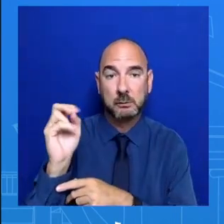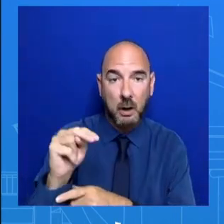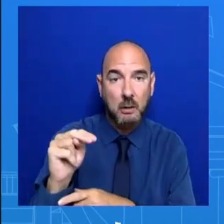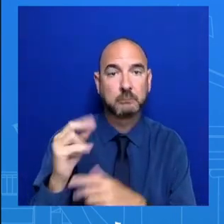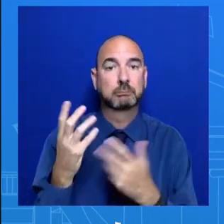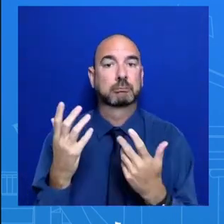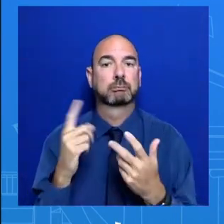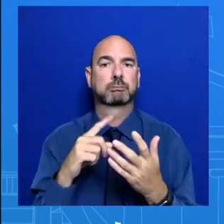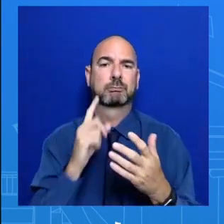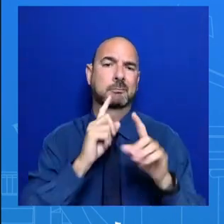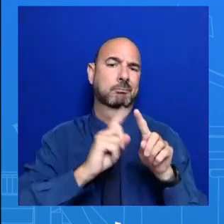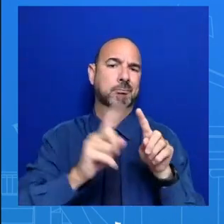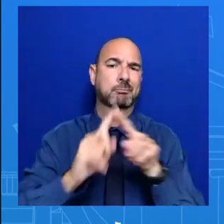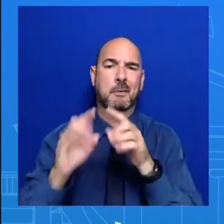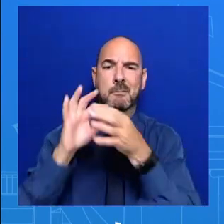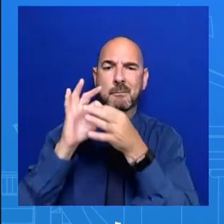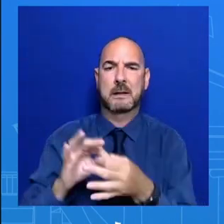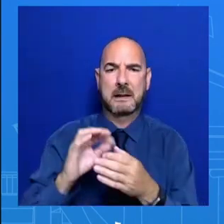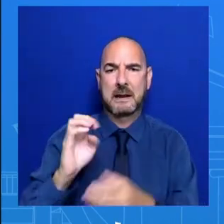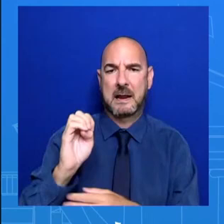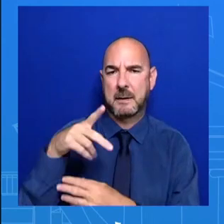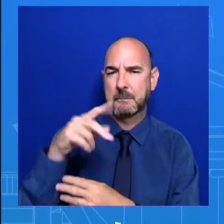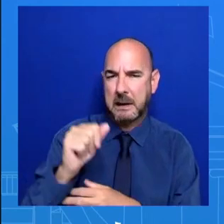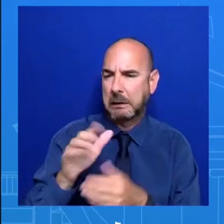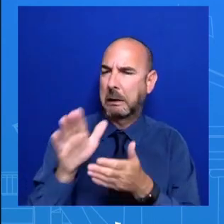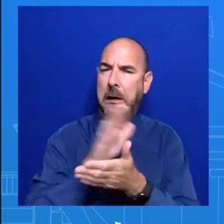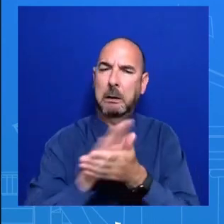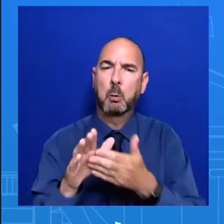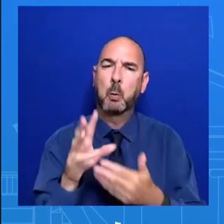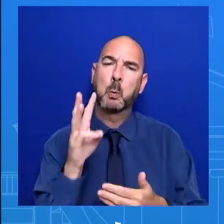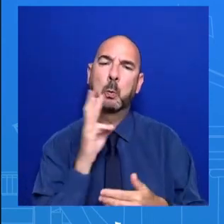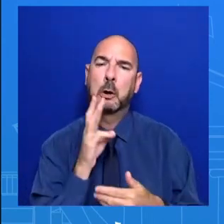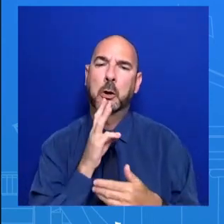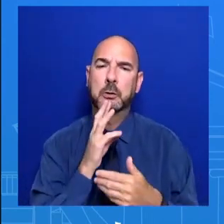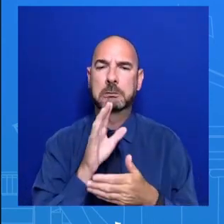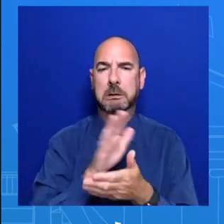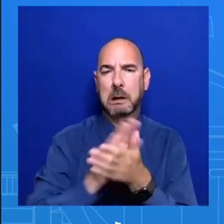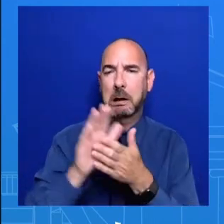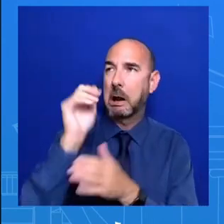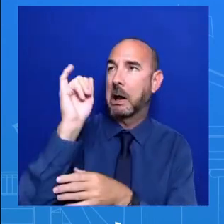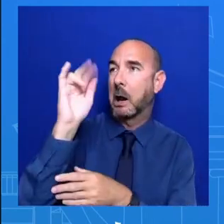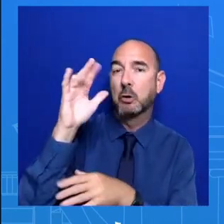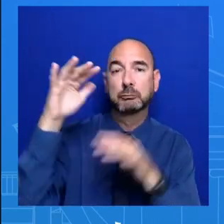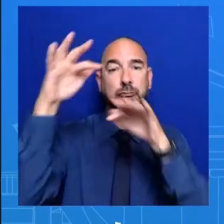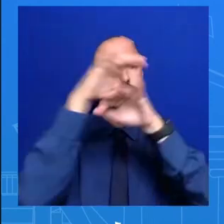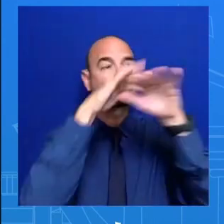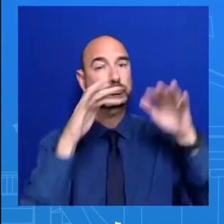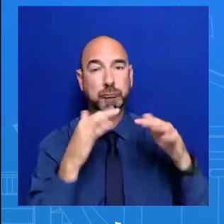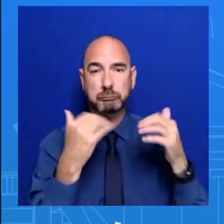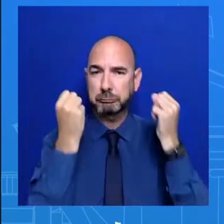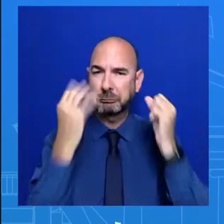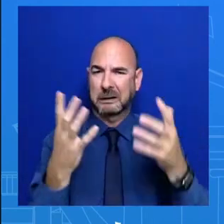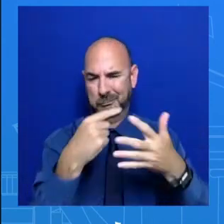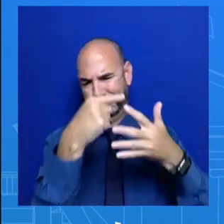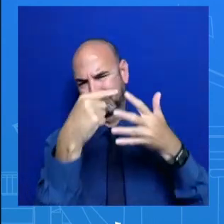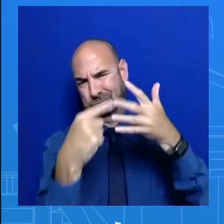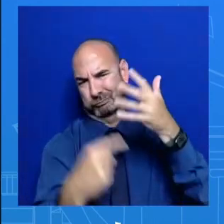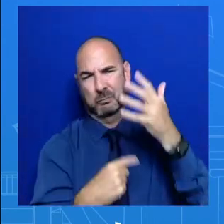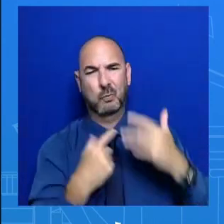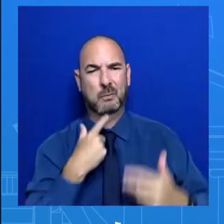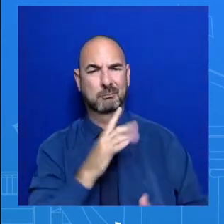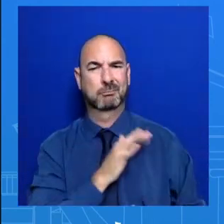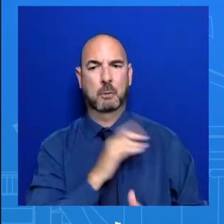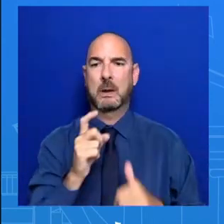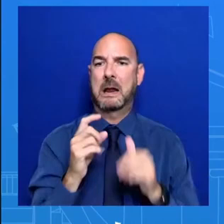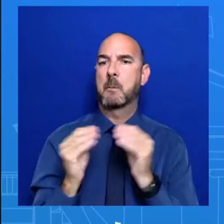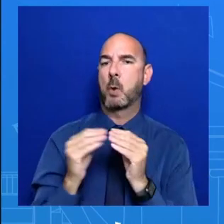water. And while these milestones is great news, we know there is much more work to be done. Next, we